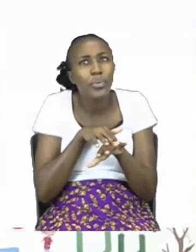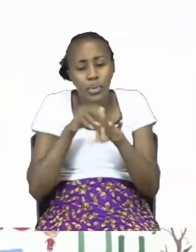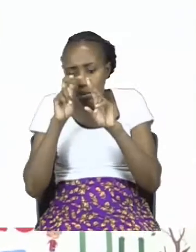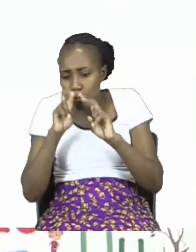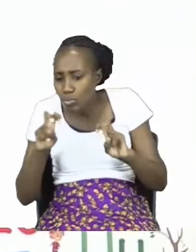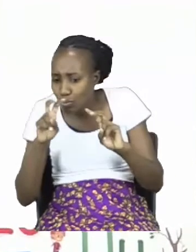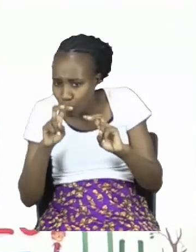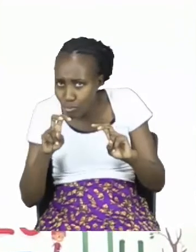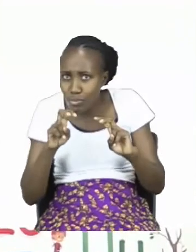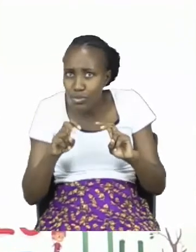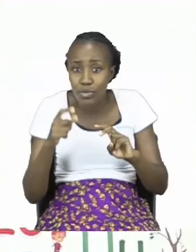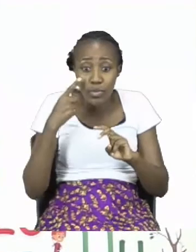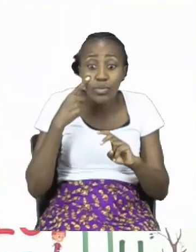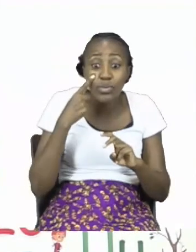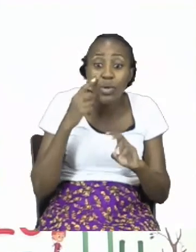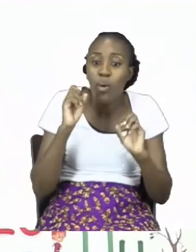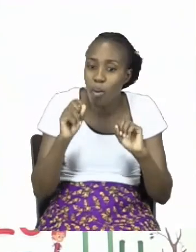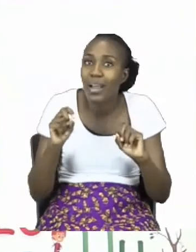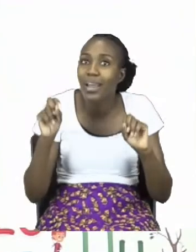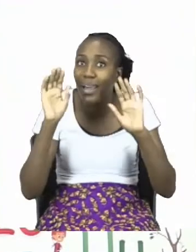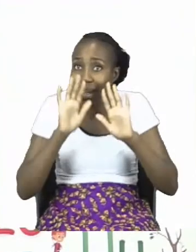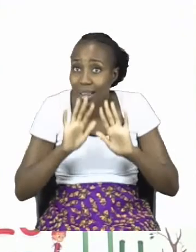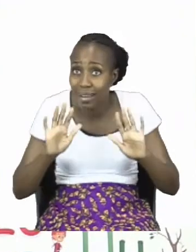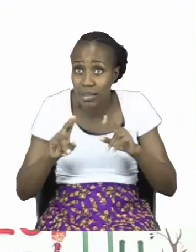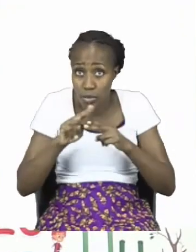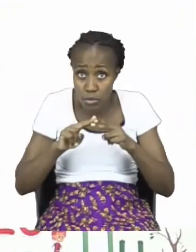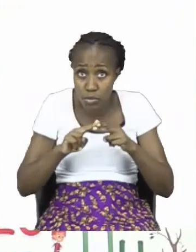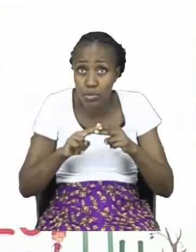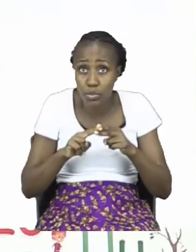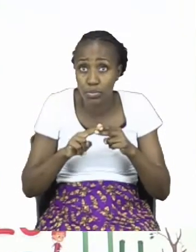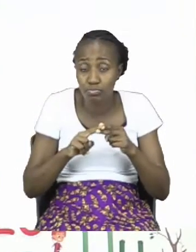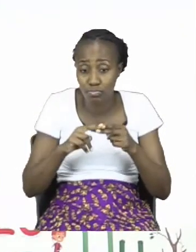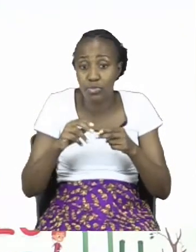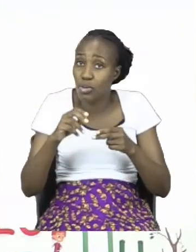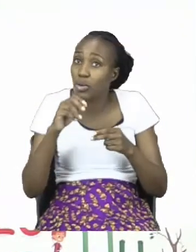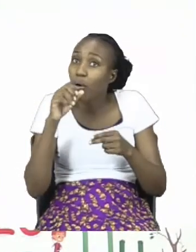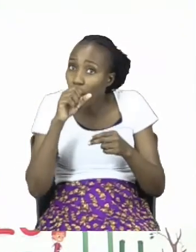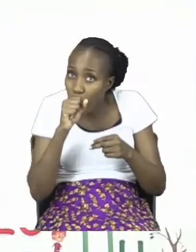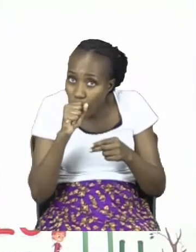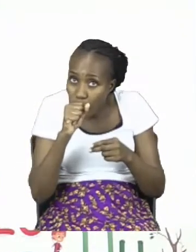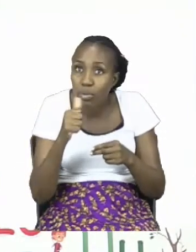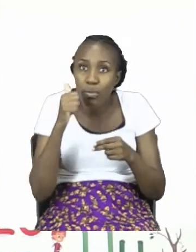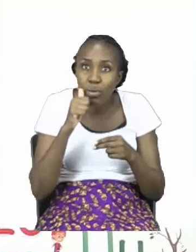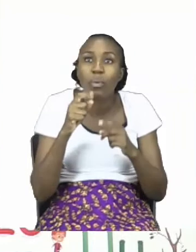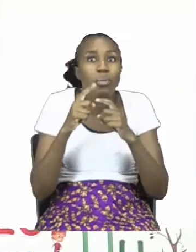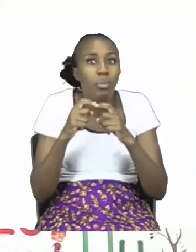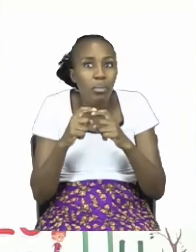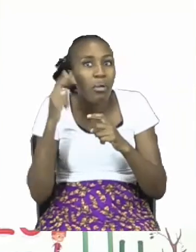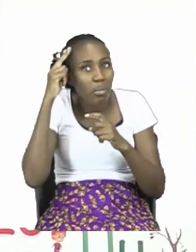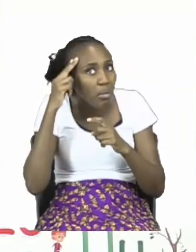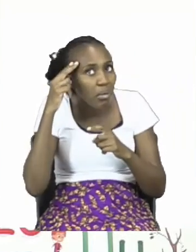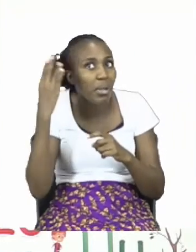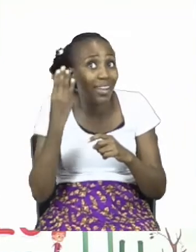And then, as soon as you see them, use any of the colors that have been used for that word. Have fun, and I'll see